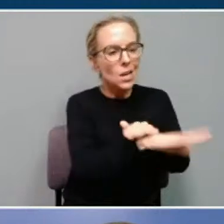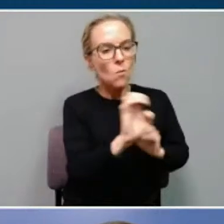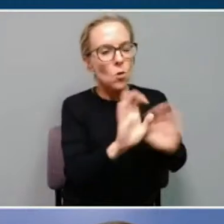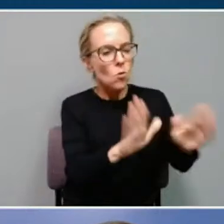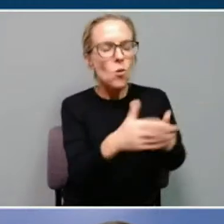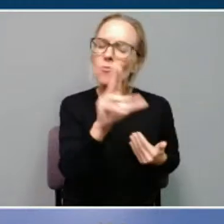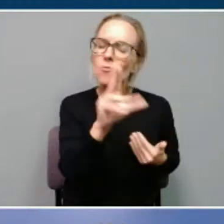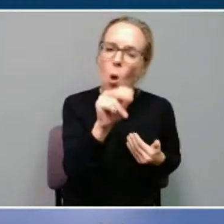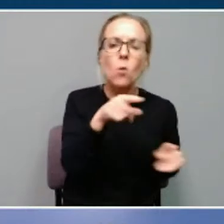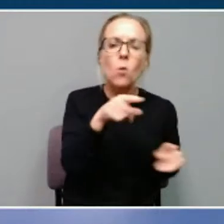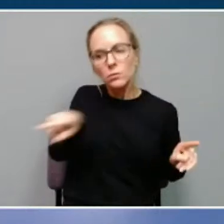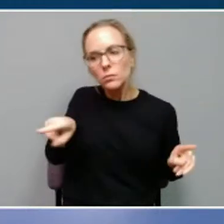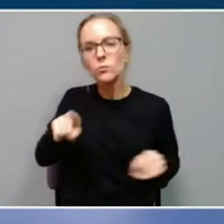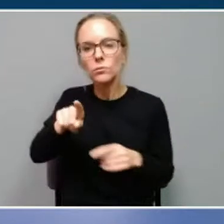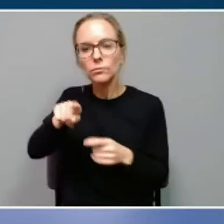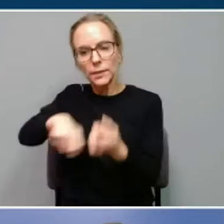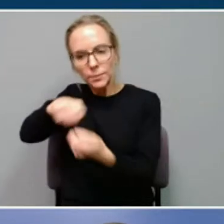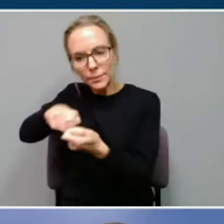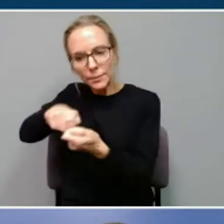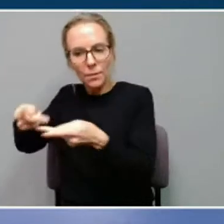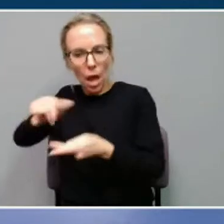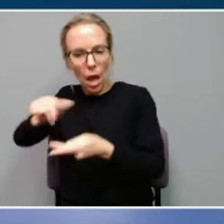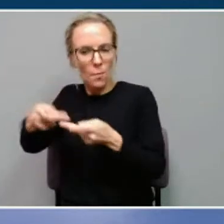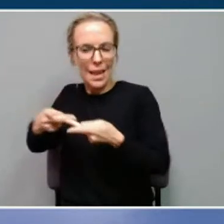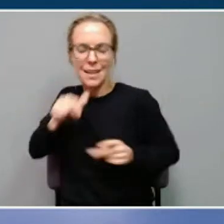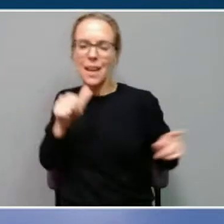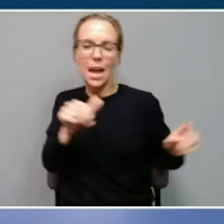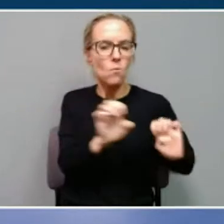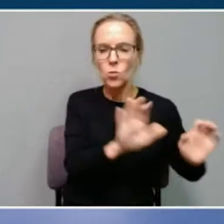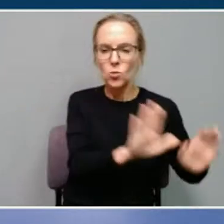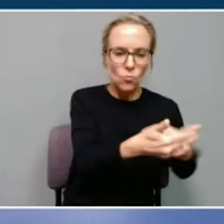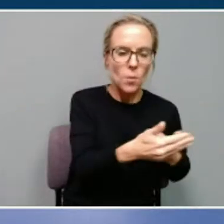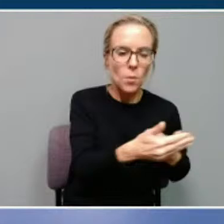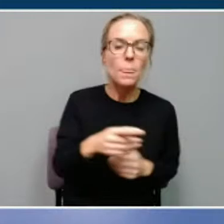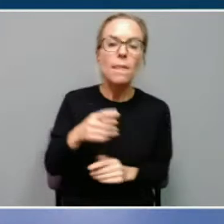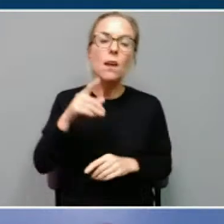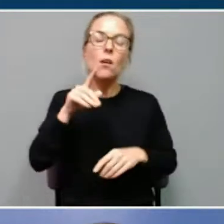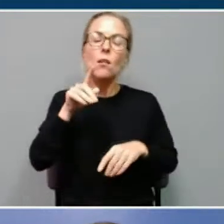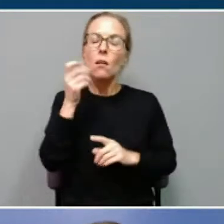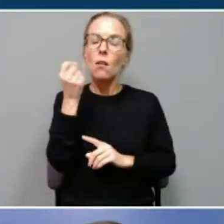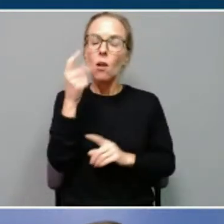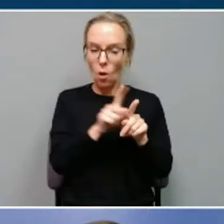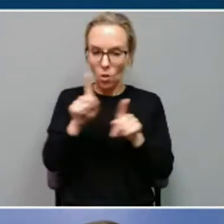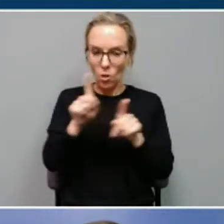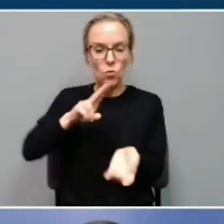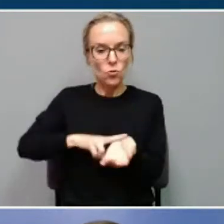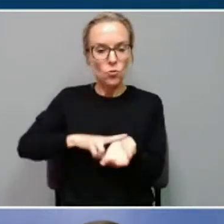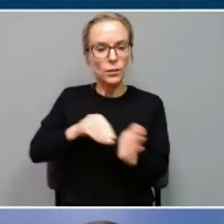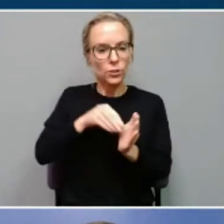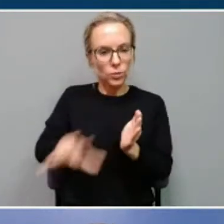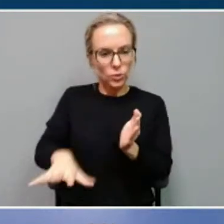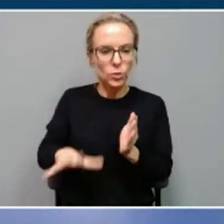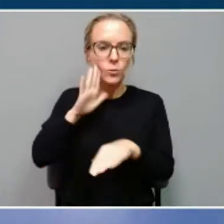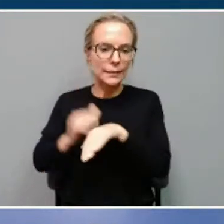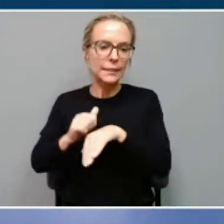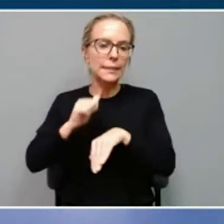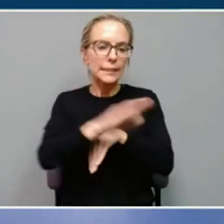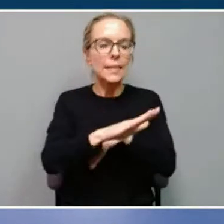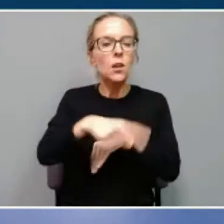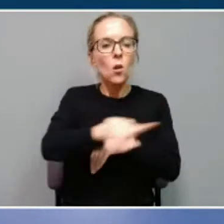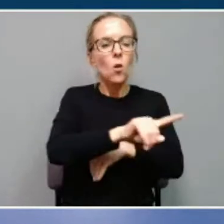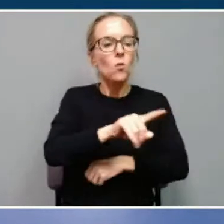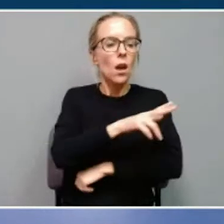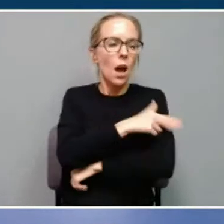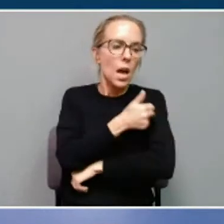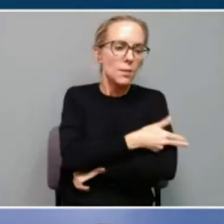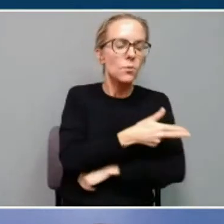we're working on right now, and that's sending nursing students to help staff area hospitals in need of support. I want